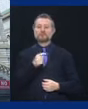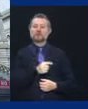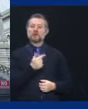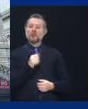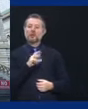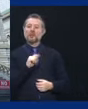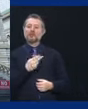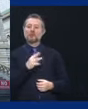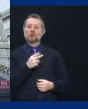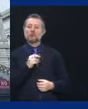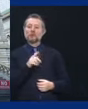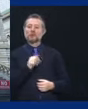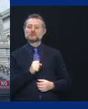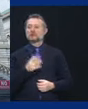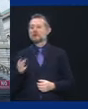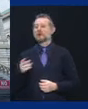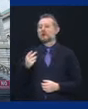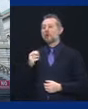than sorry.